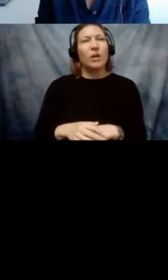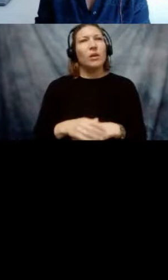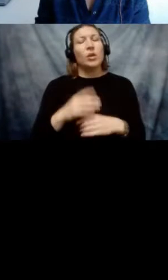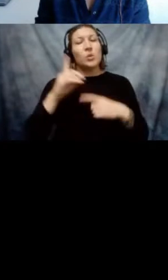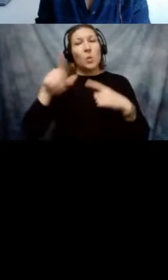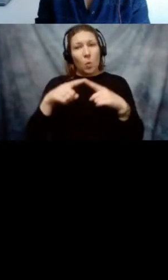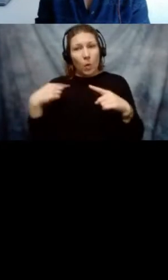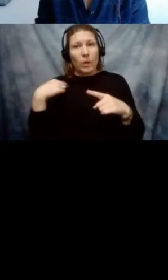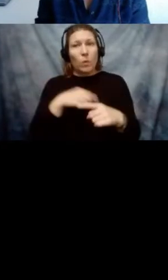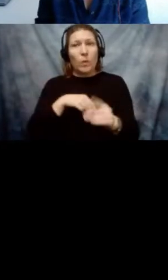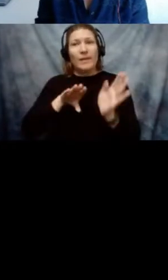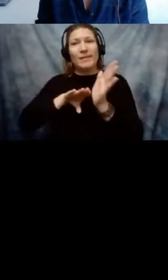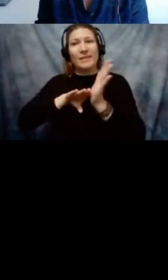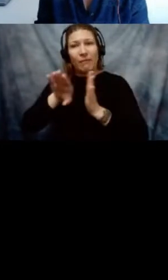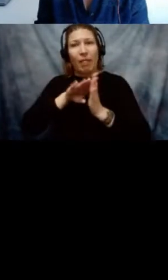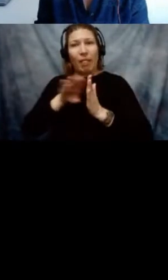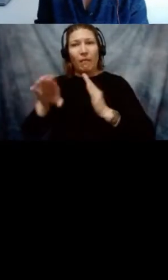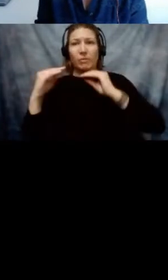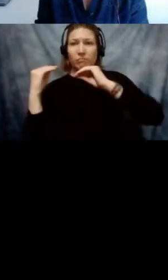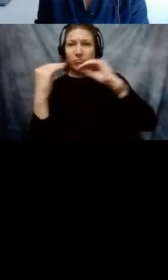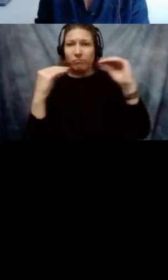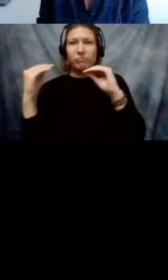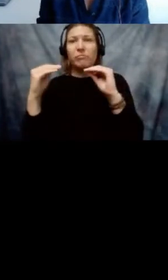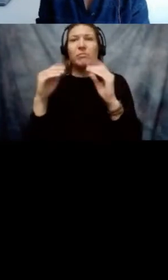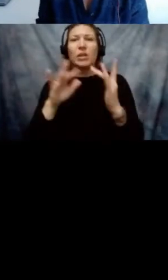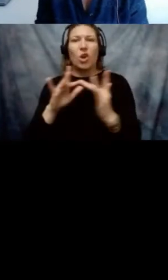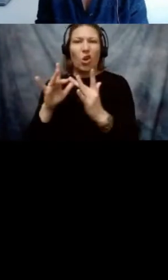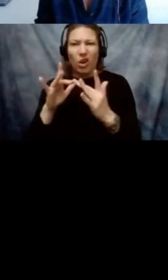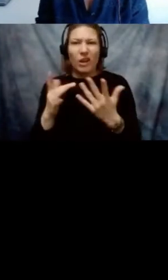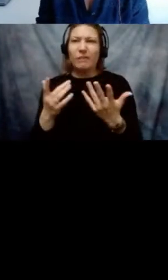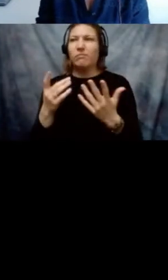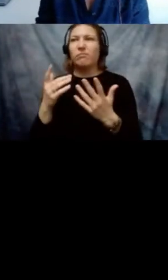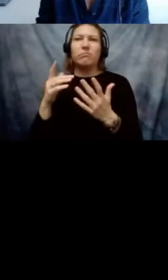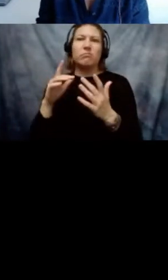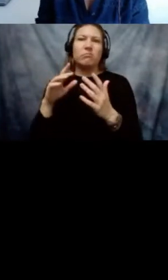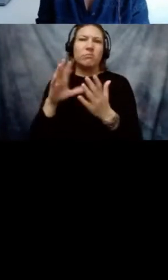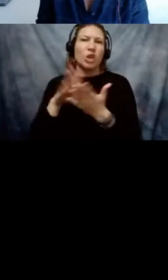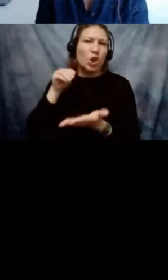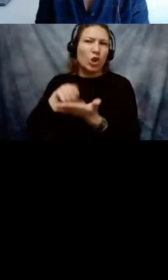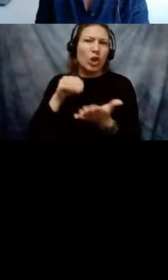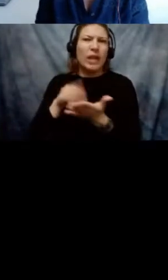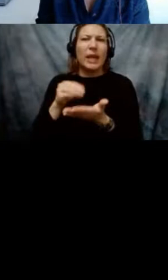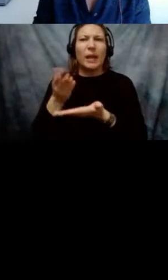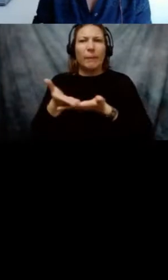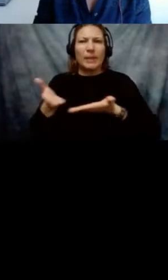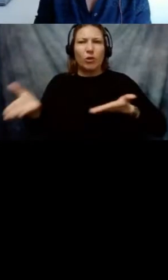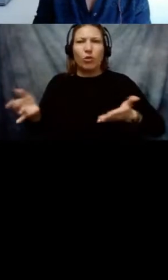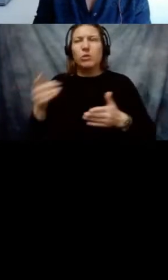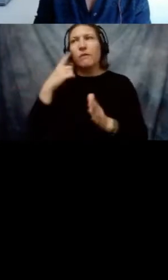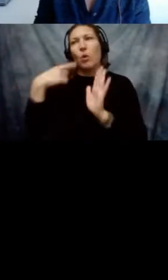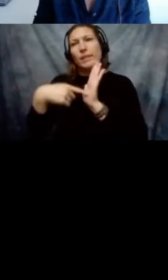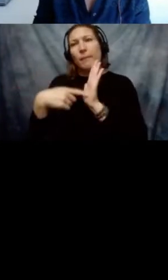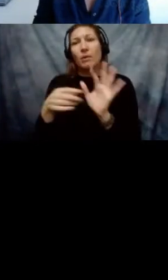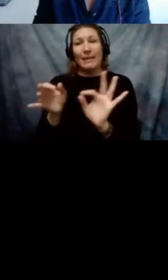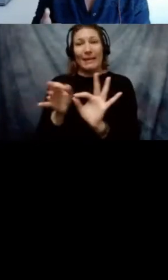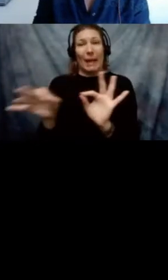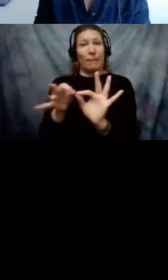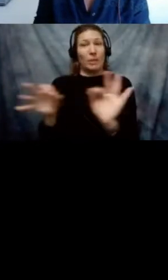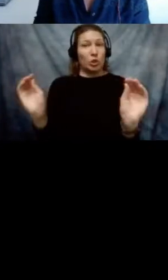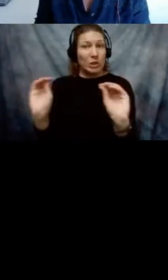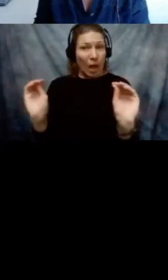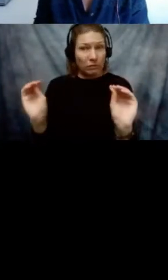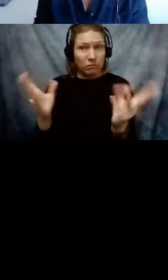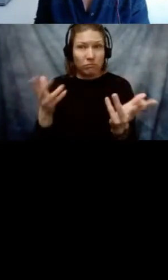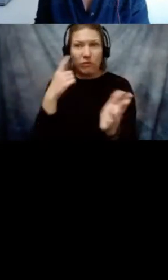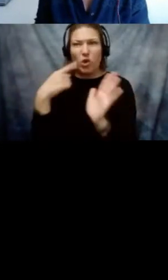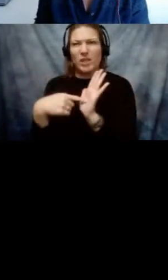for example, if we don't put alternative text onto images or captions on videos, for example, for me, it's almost